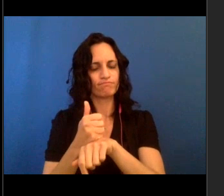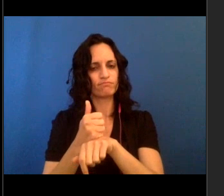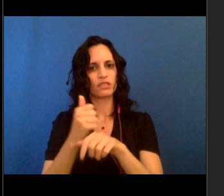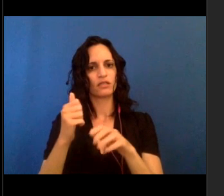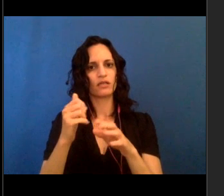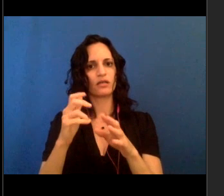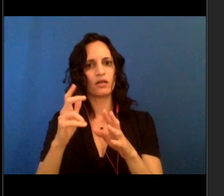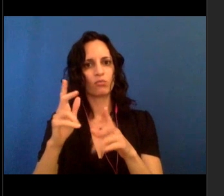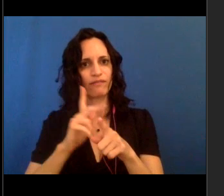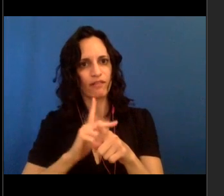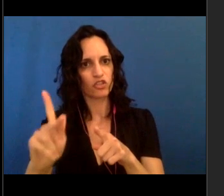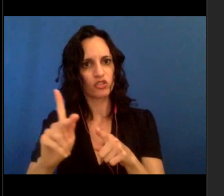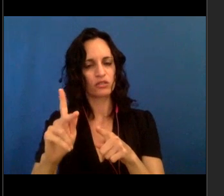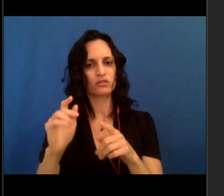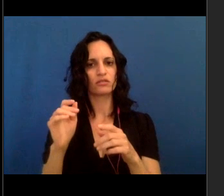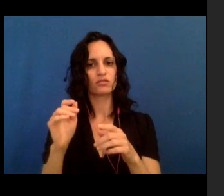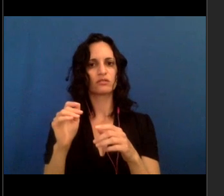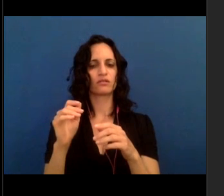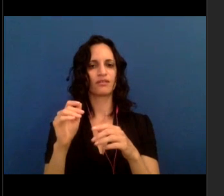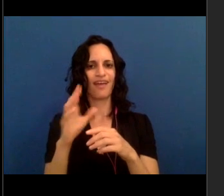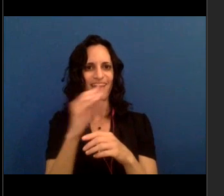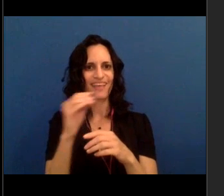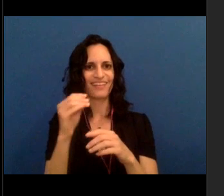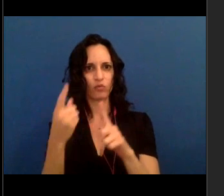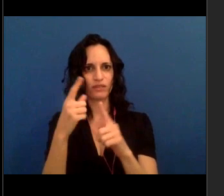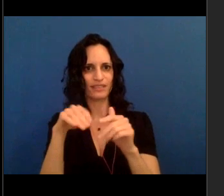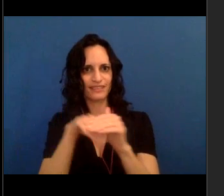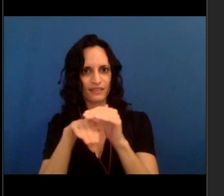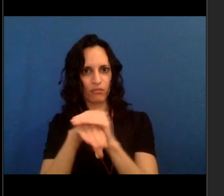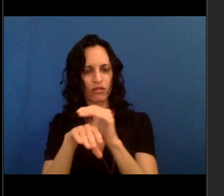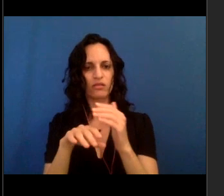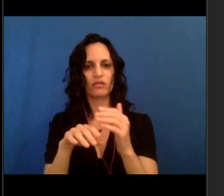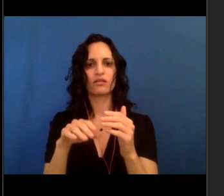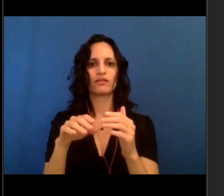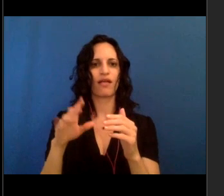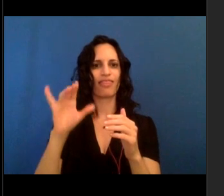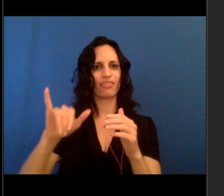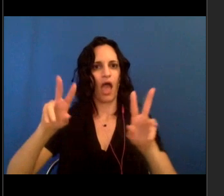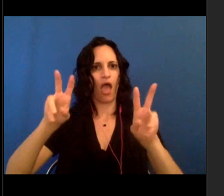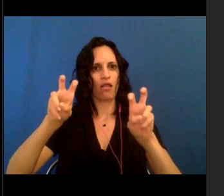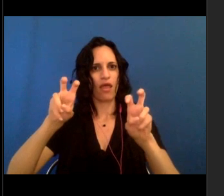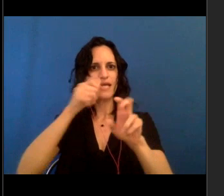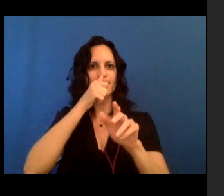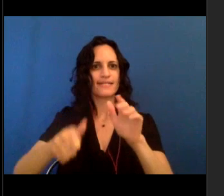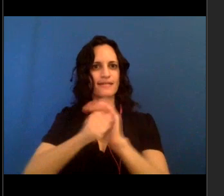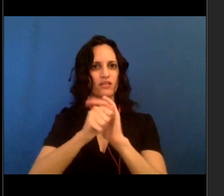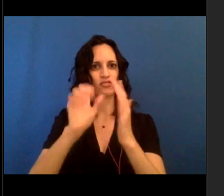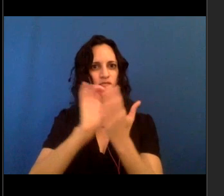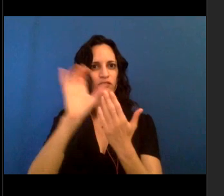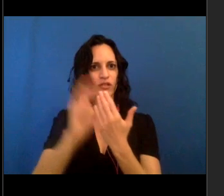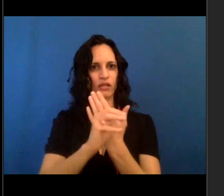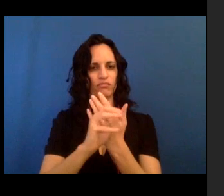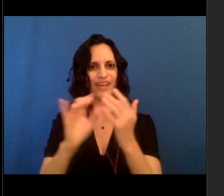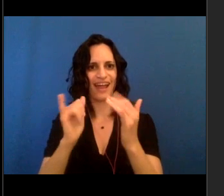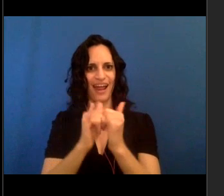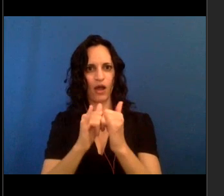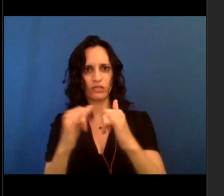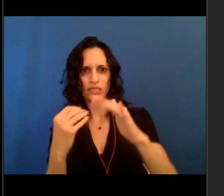everyone? Meaning how is what we call the hidden curriculum being made explicit and institutionalized in your